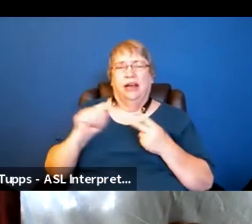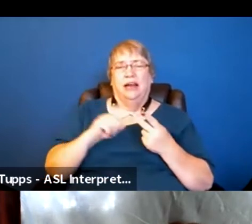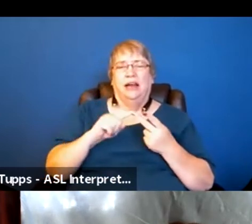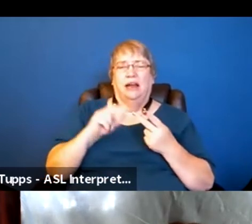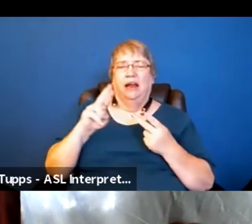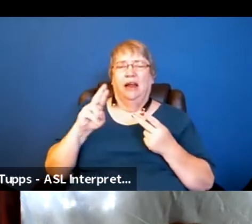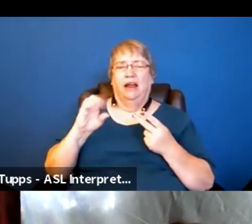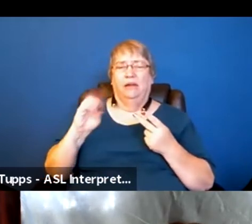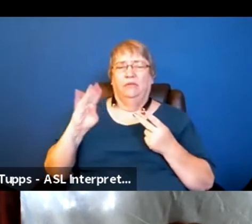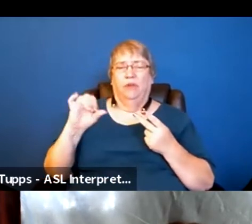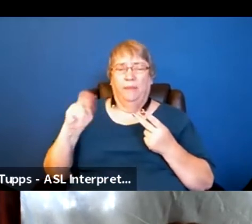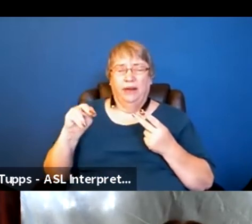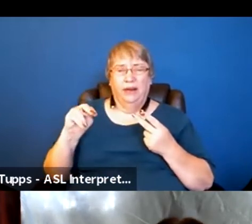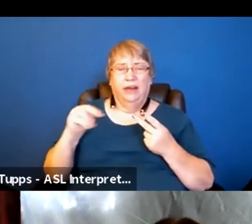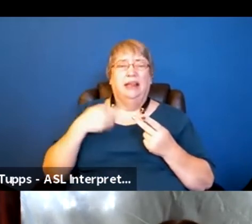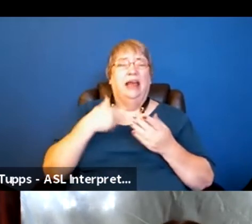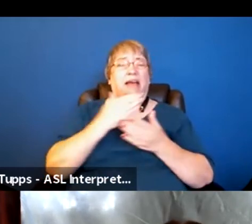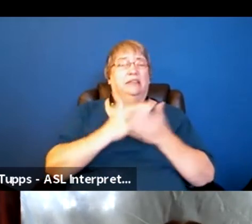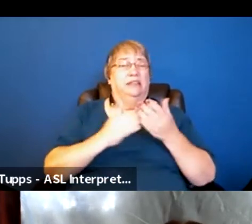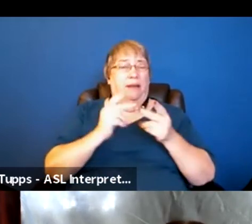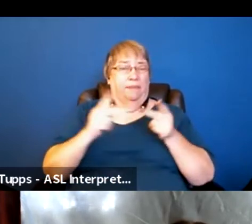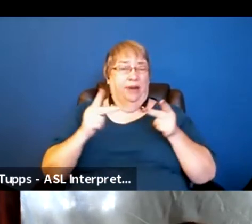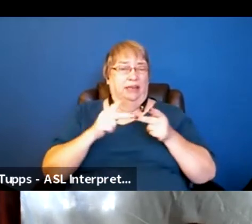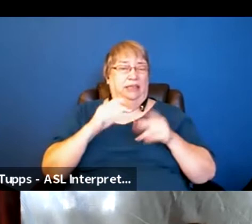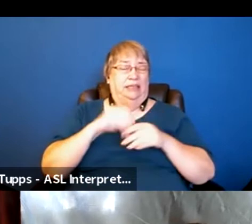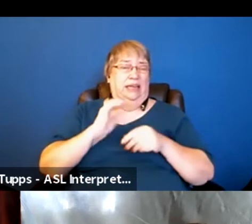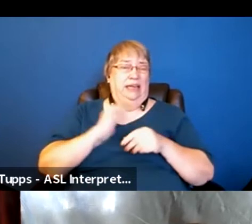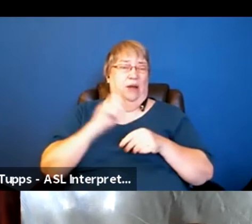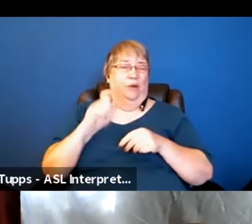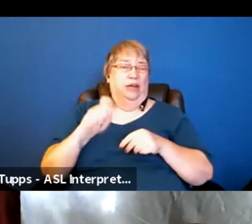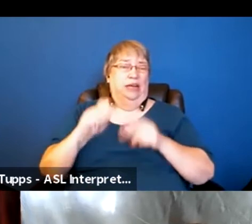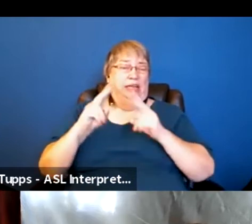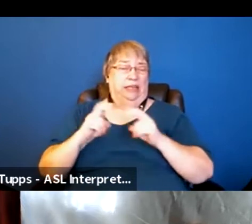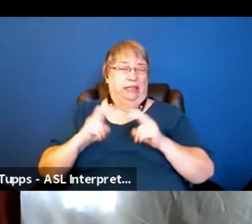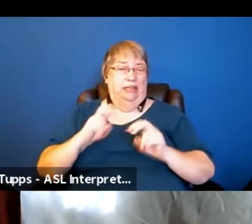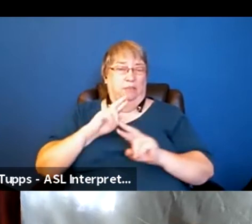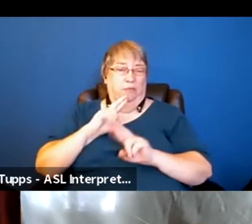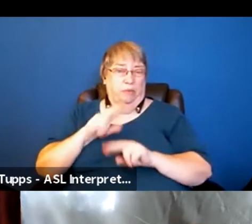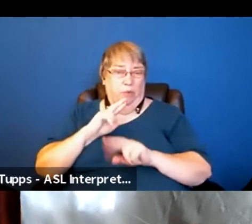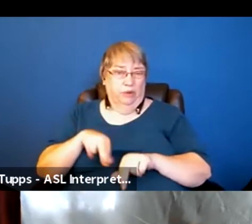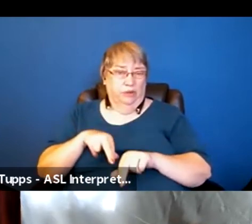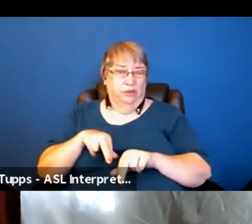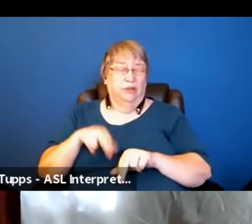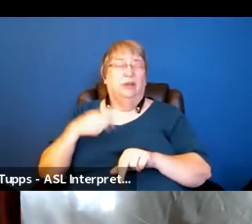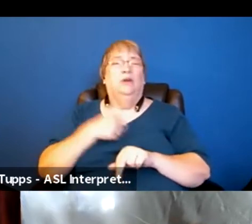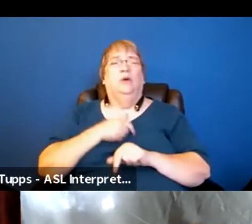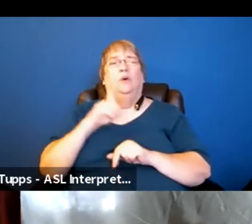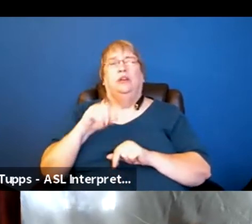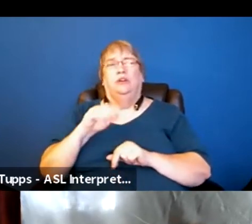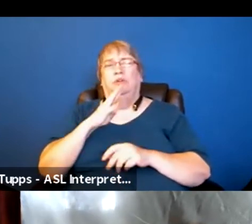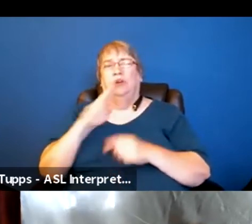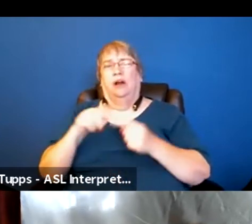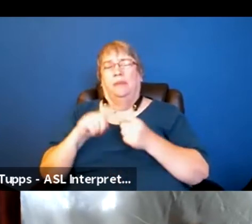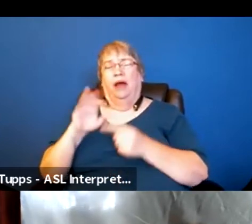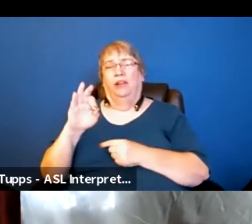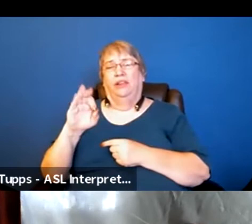some particular places in our needs assessment reports where we talk about, I think in particular, fetal